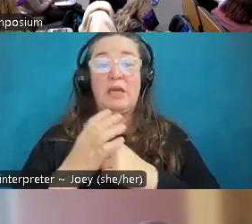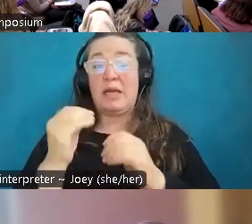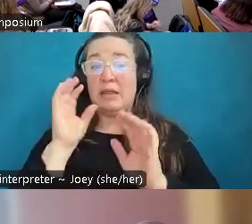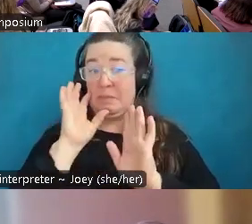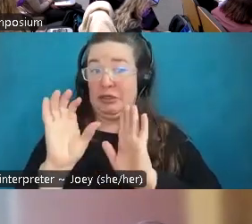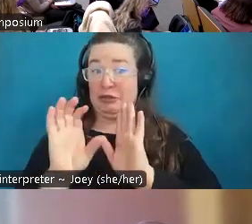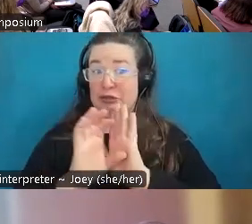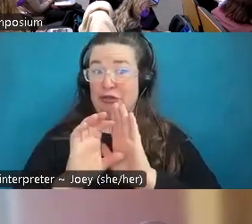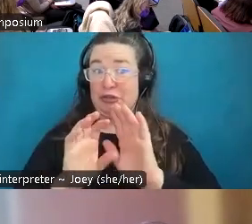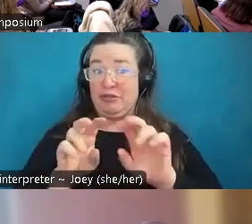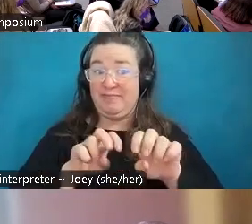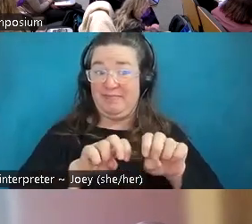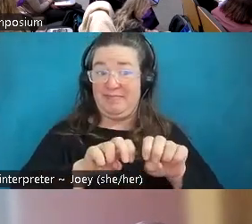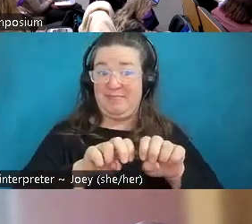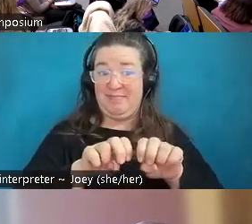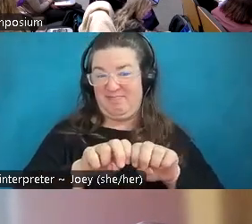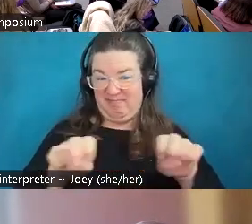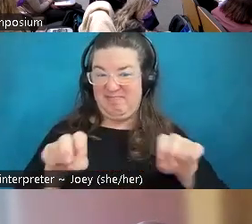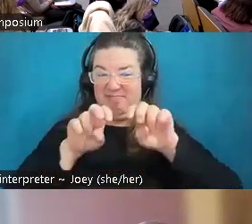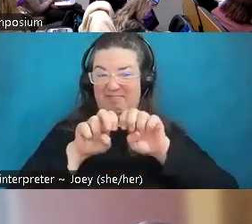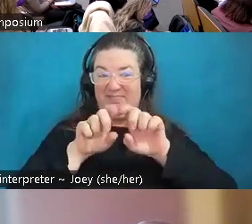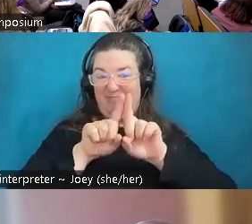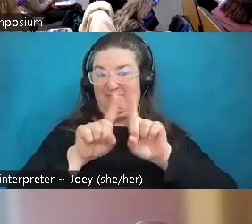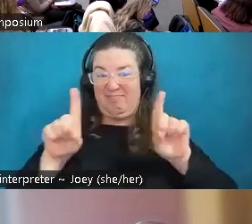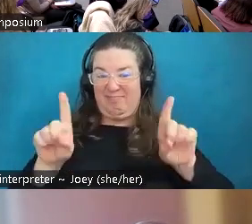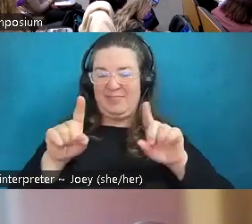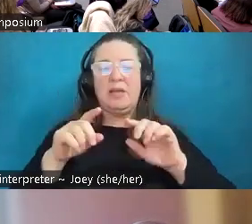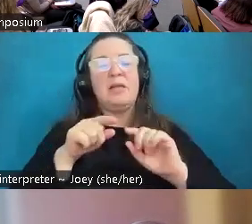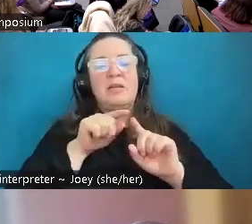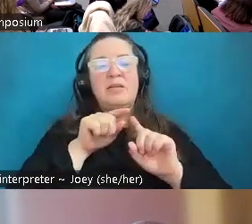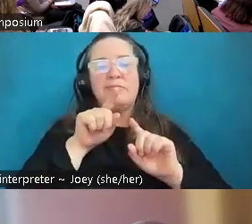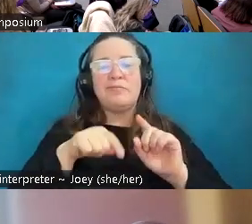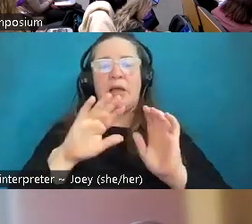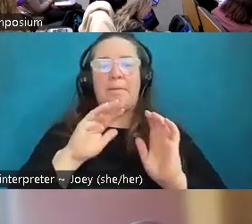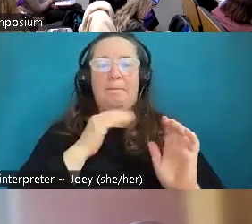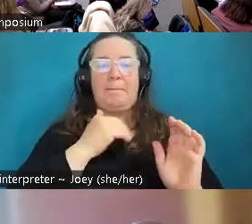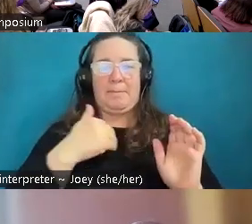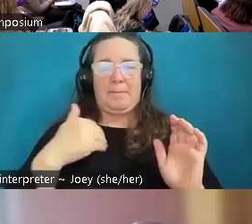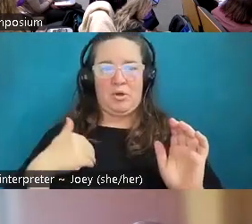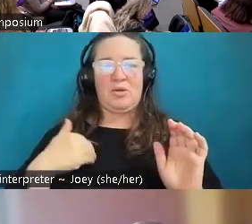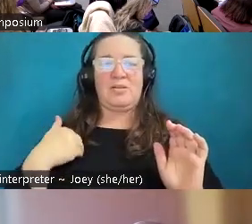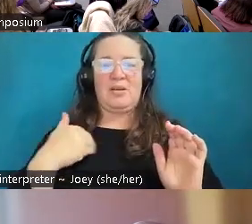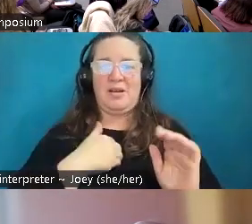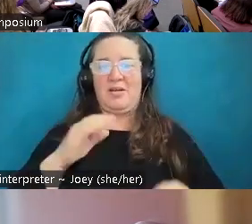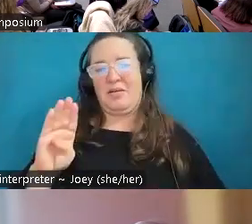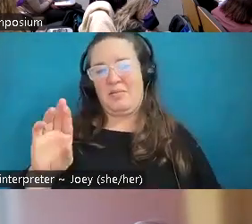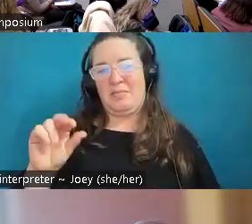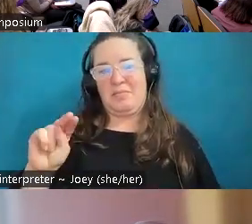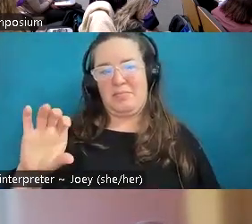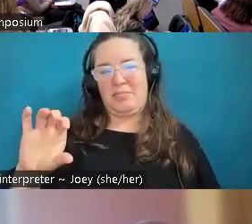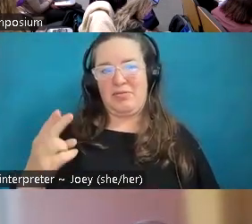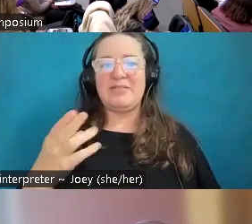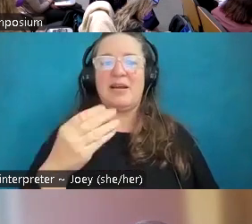here is of the members of the branch, as well as the Georgia chapter